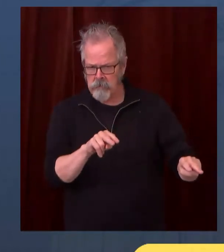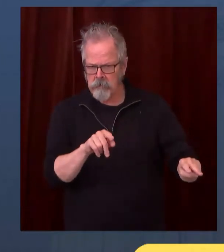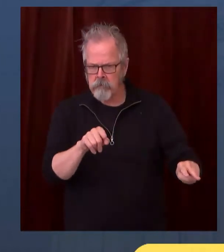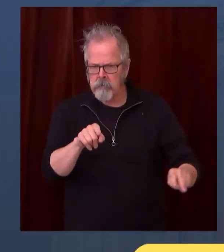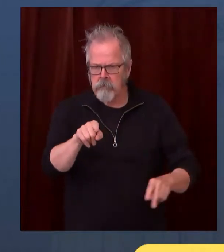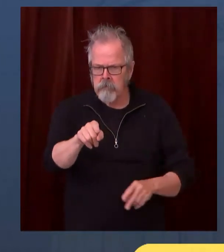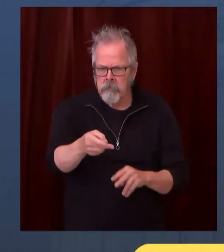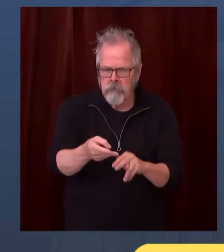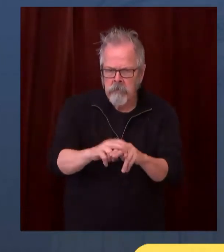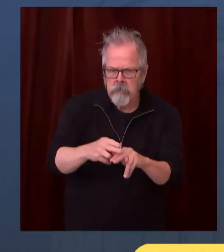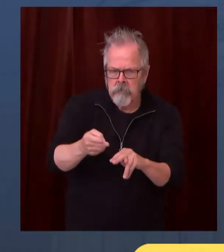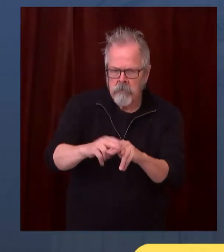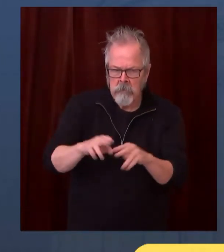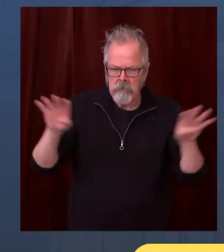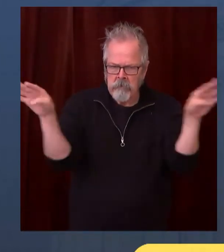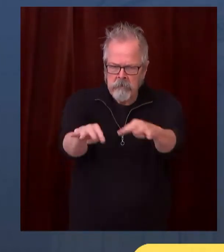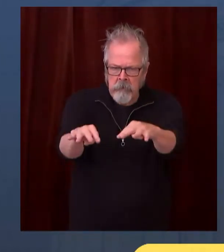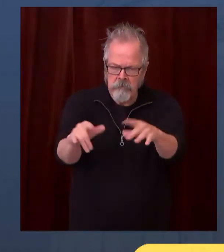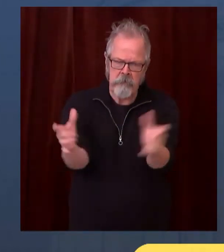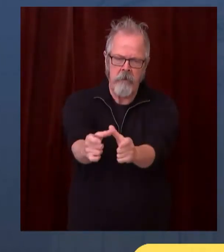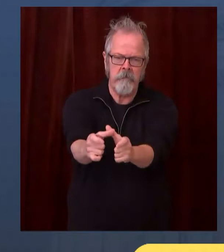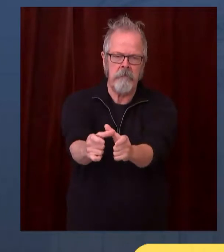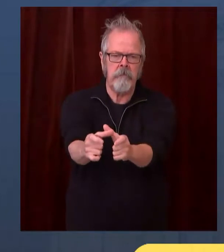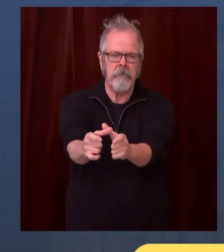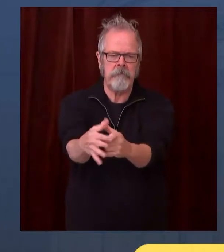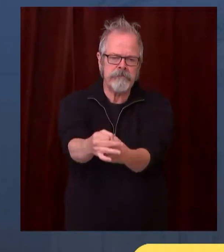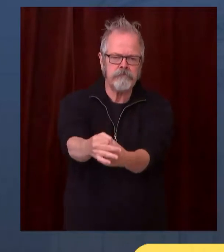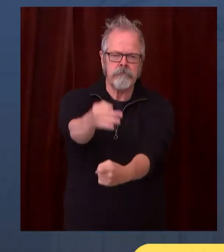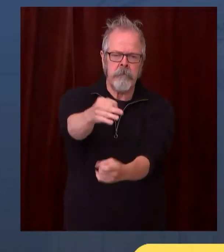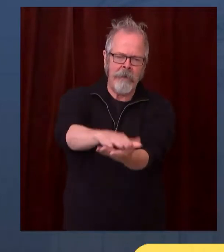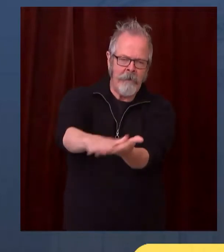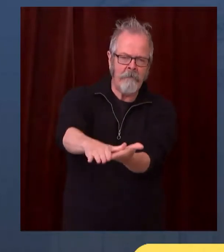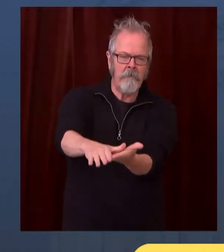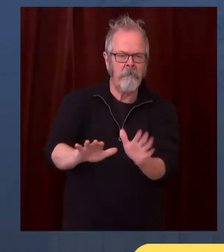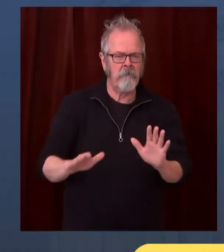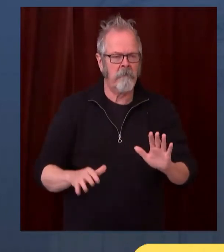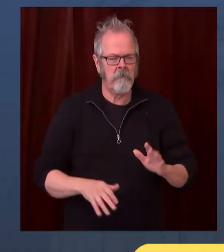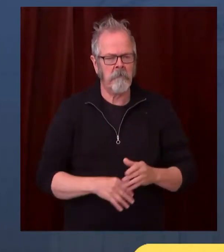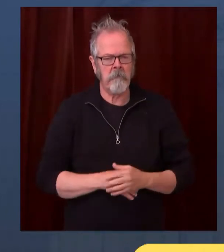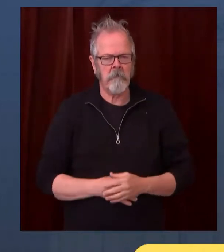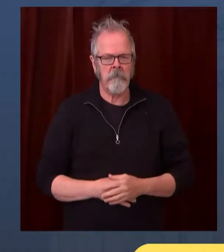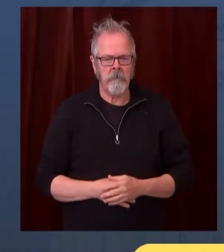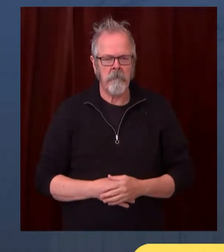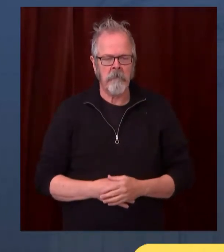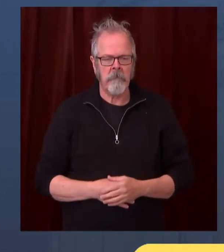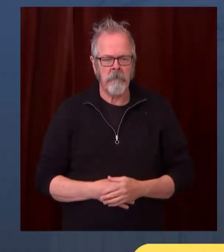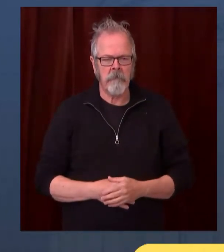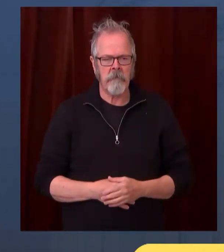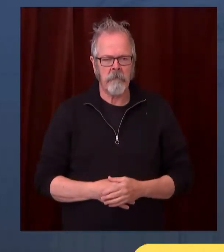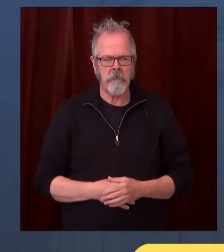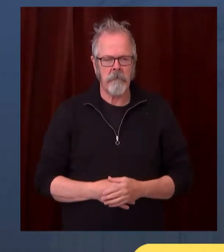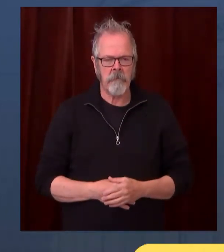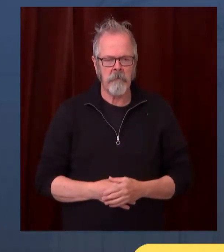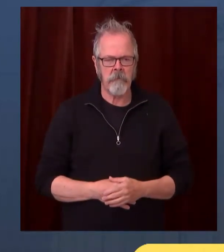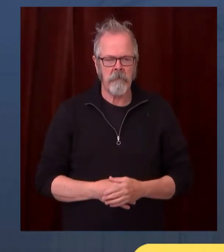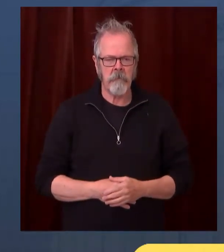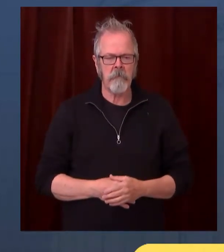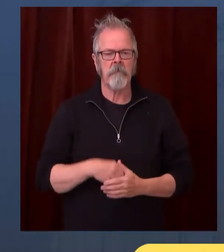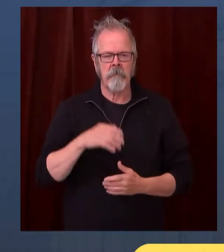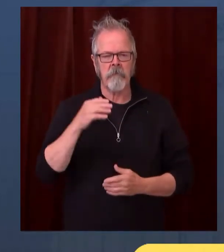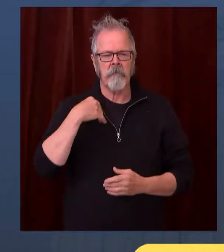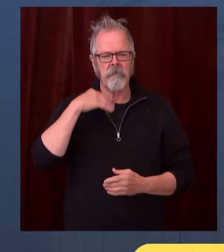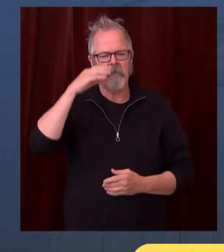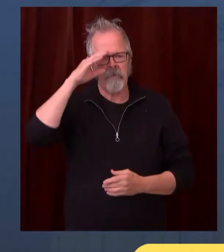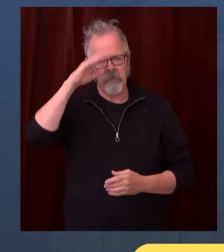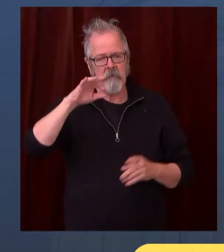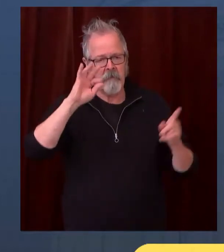will be testing again, and the federal government is also looking at their protocols for that. Also,